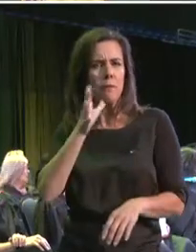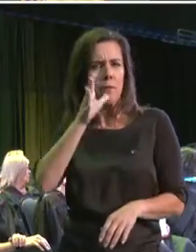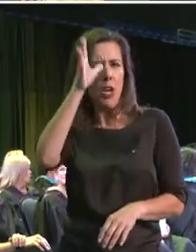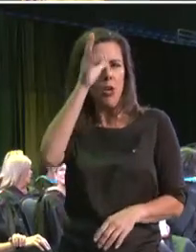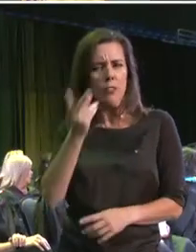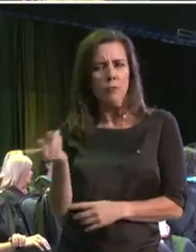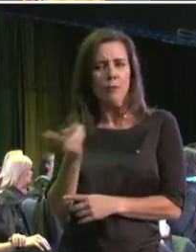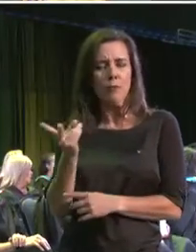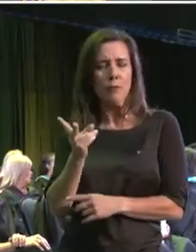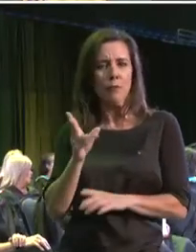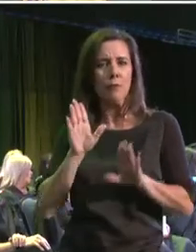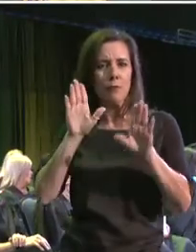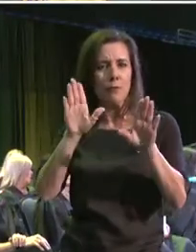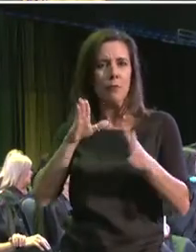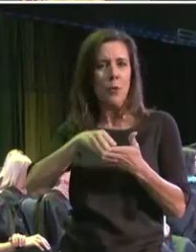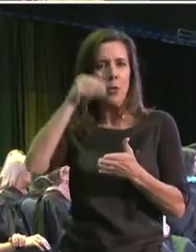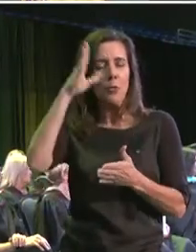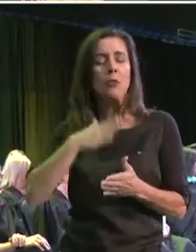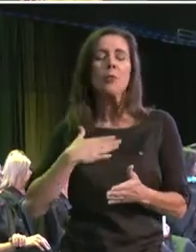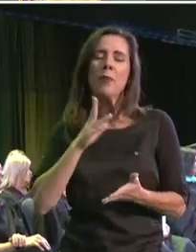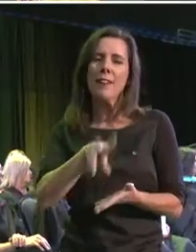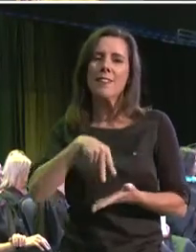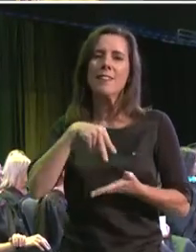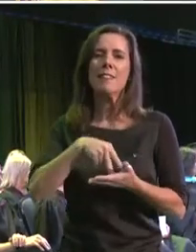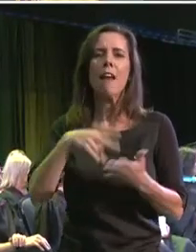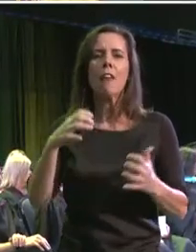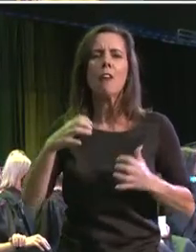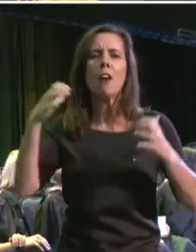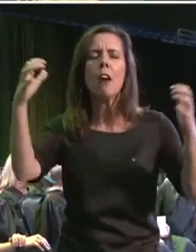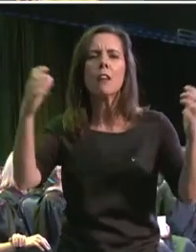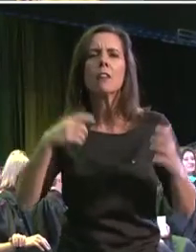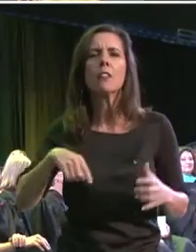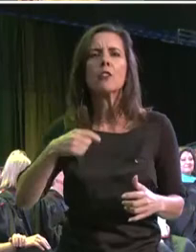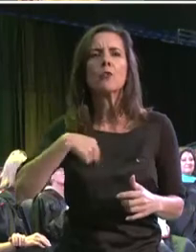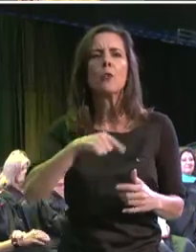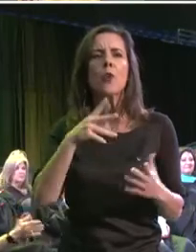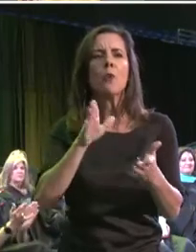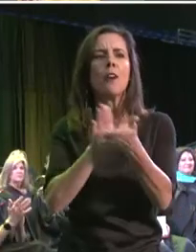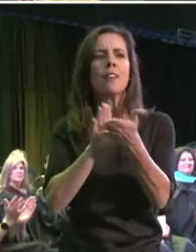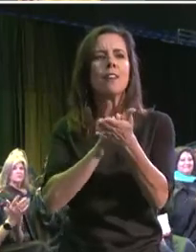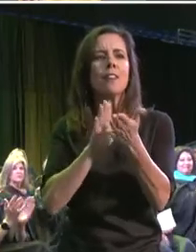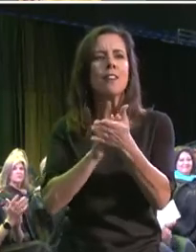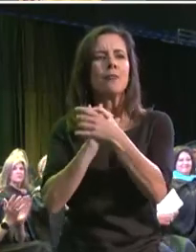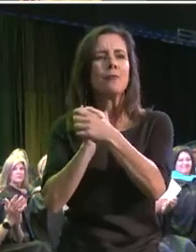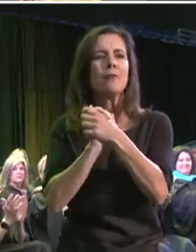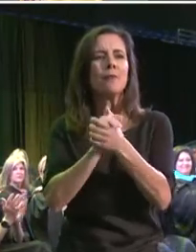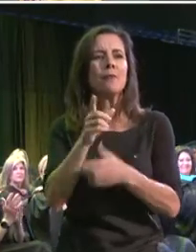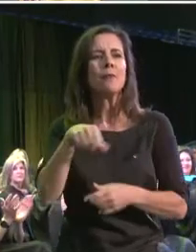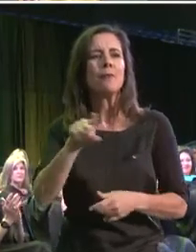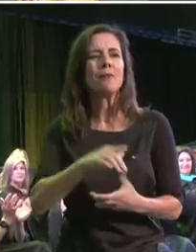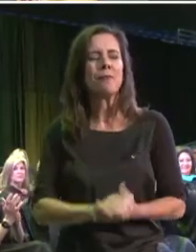two outstanding students please stand in the audience and let us recognize you.